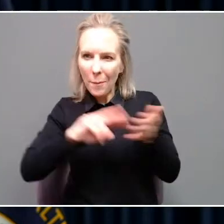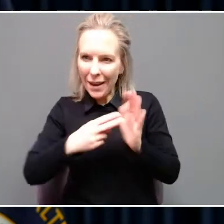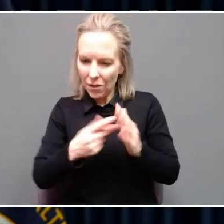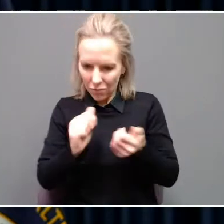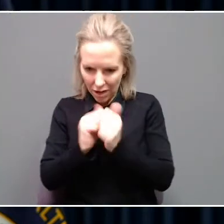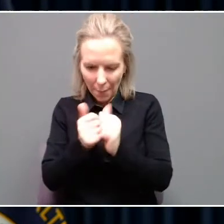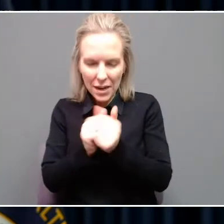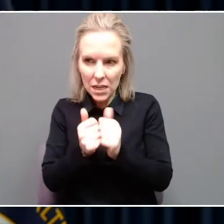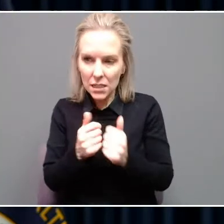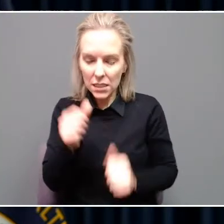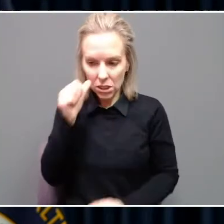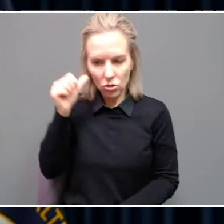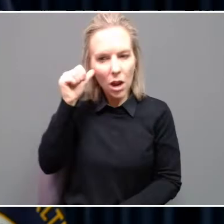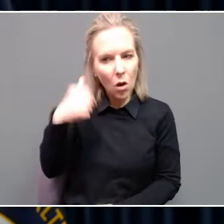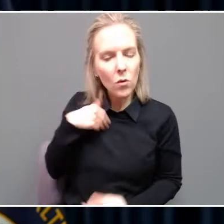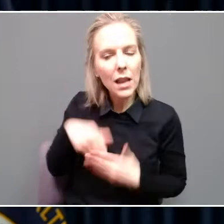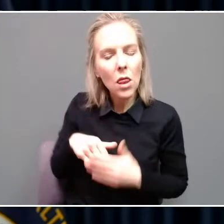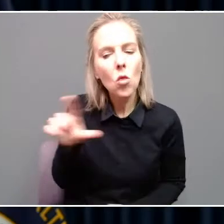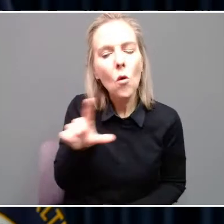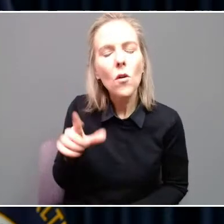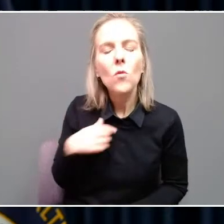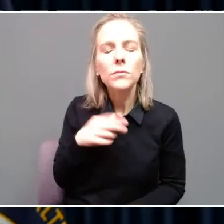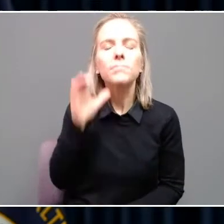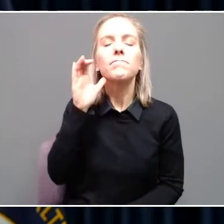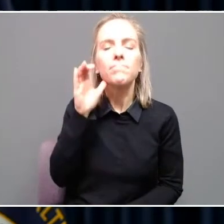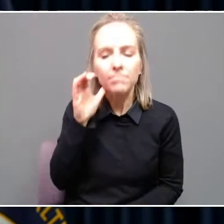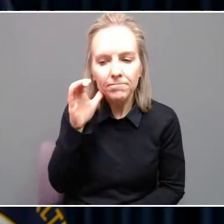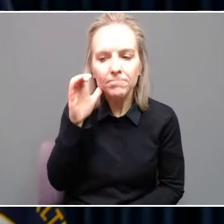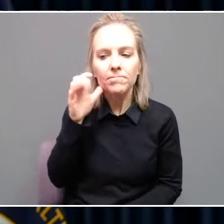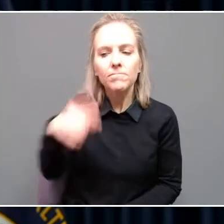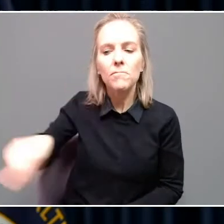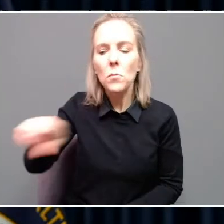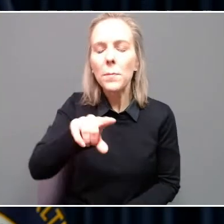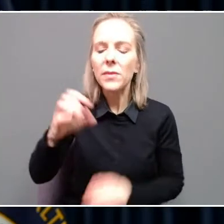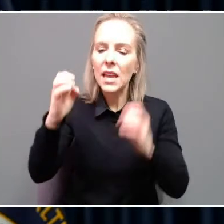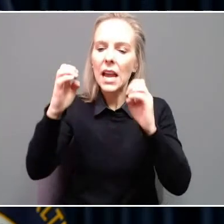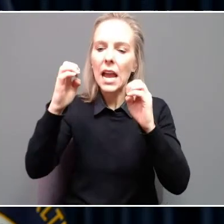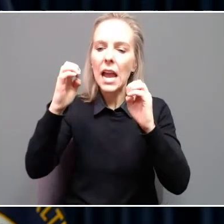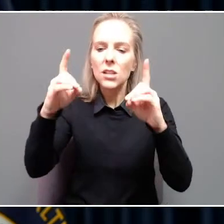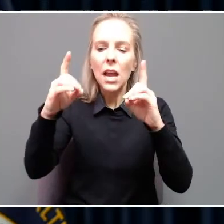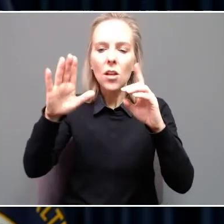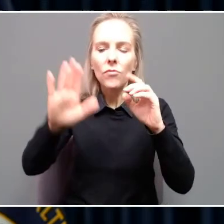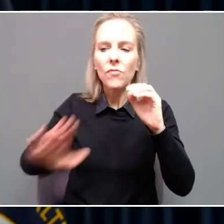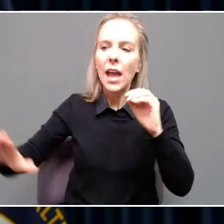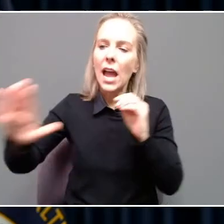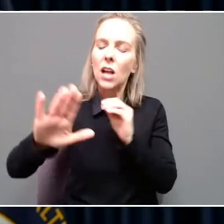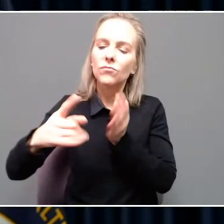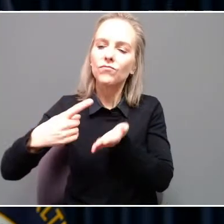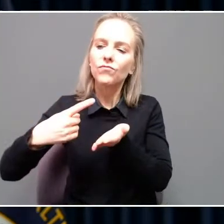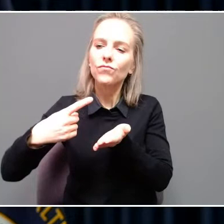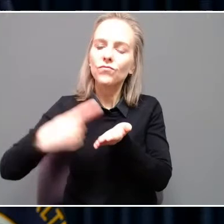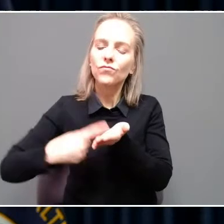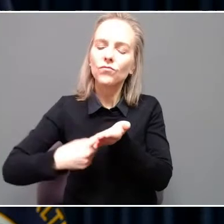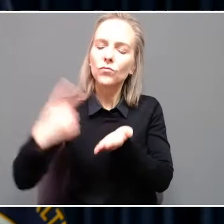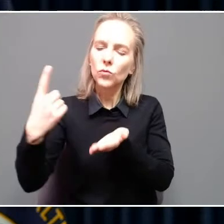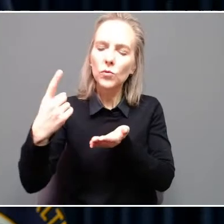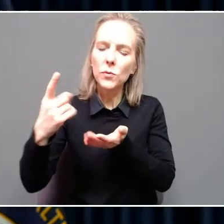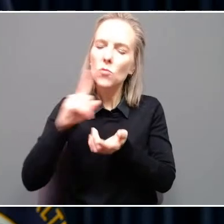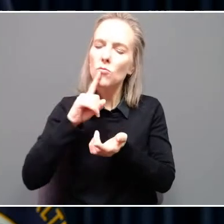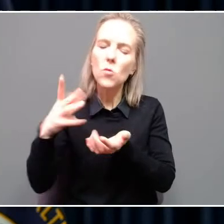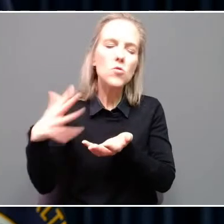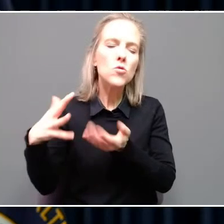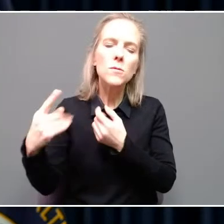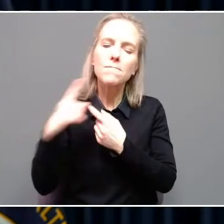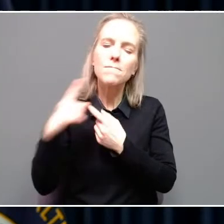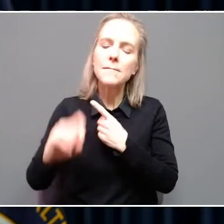Louisville and listening to the educators talk. They said two things that really stuck with me. Number one, this is a